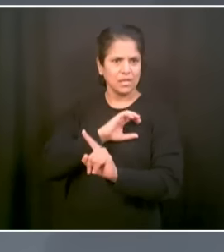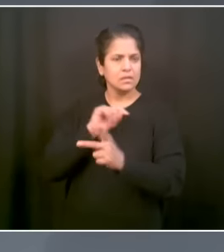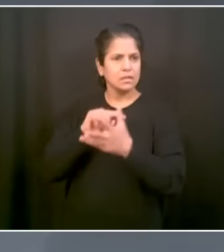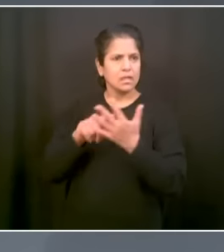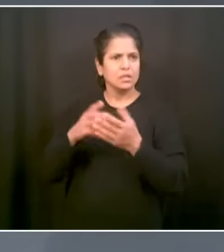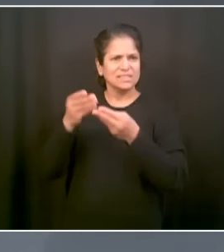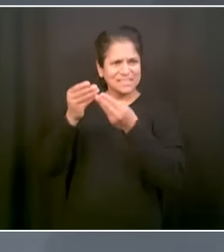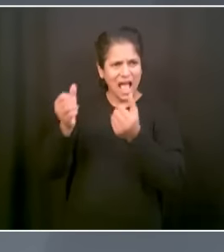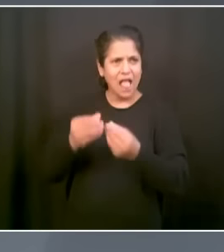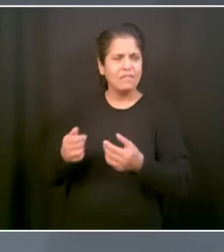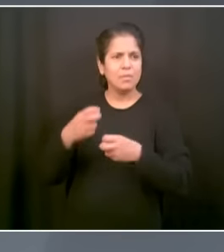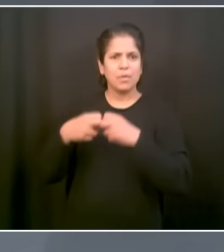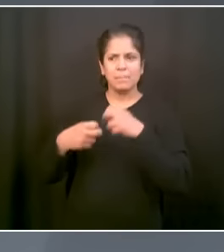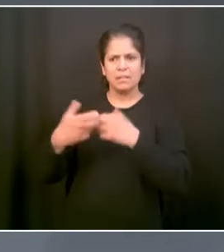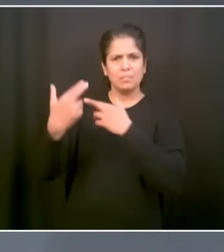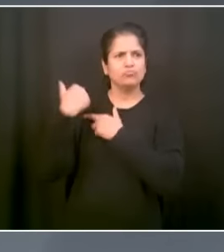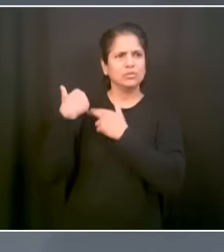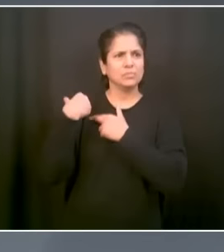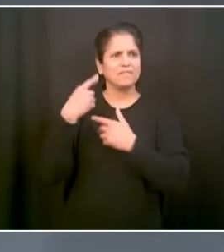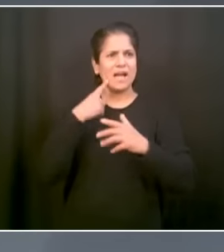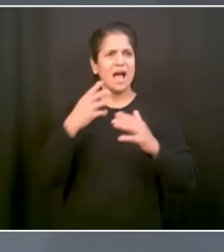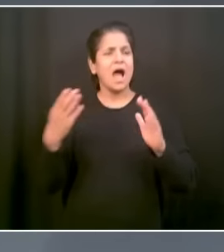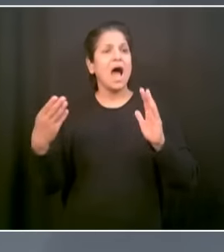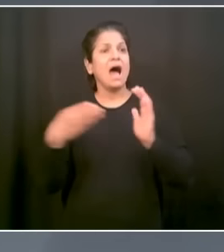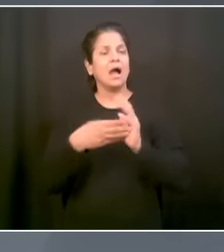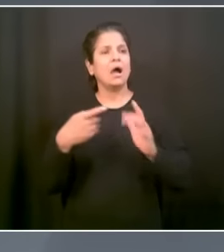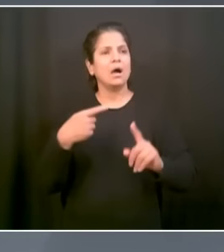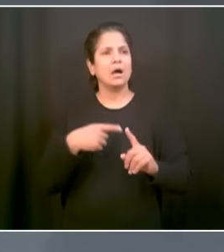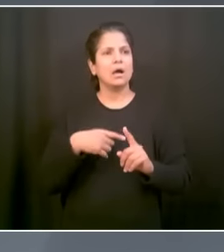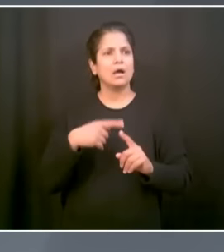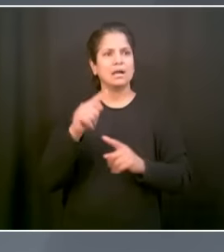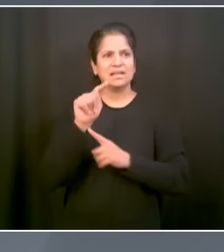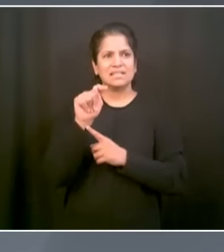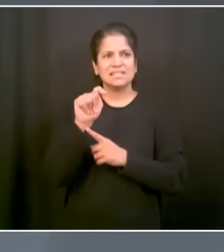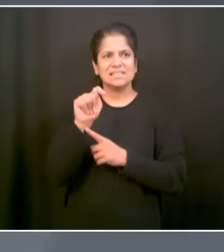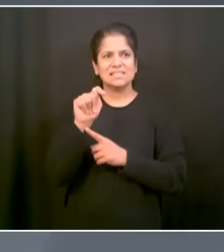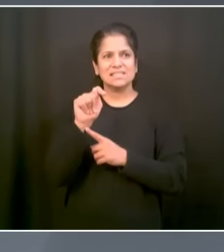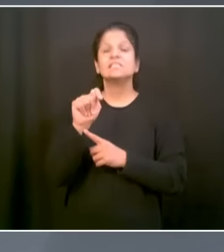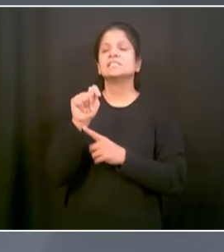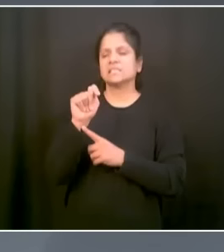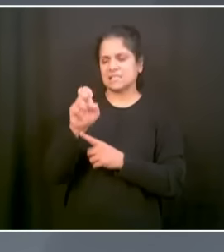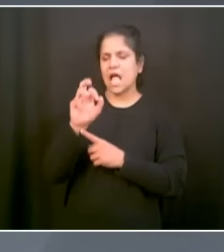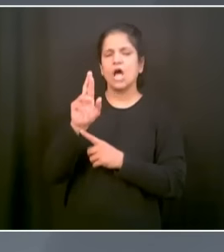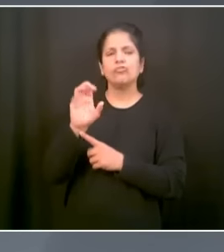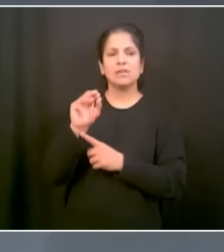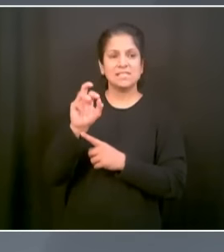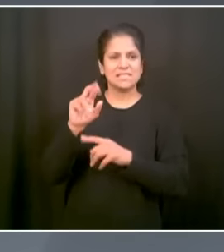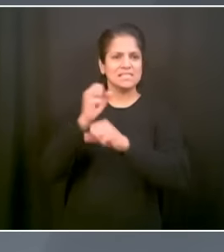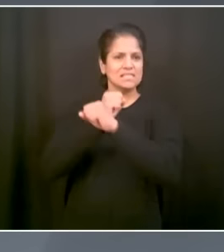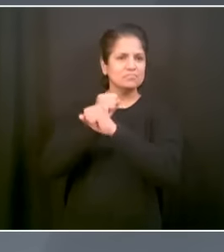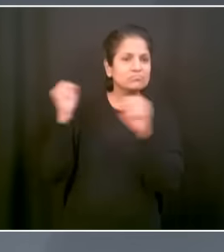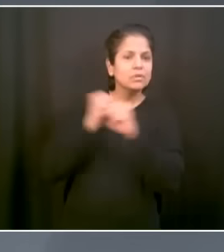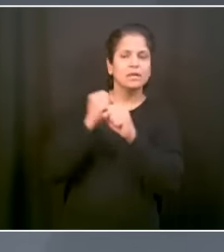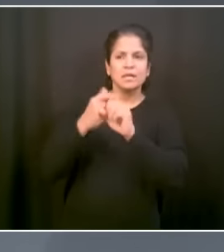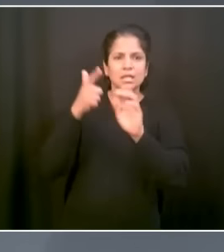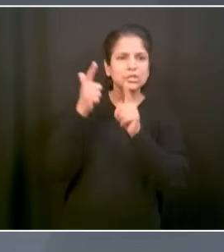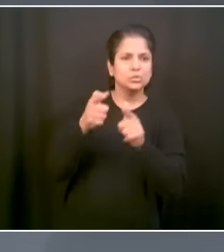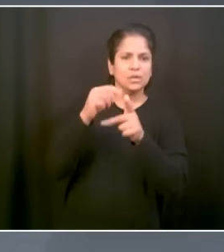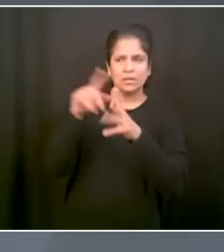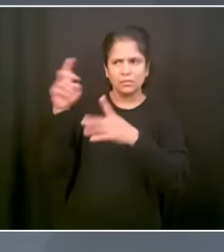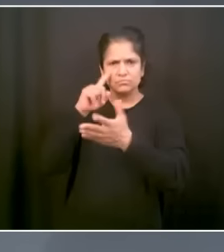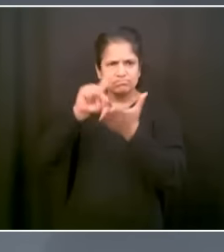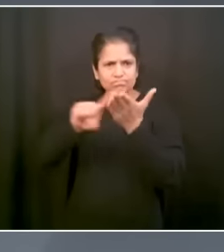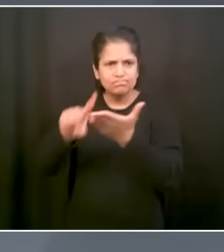police response to First Amendment exercise. And then your first question. So you said that there's an $8 billion gap yes. in